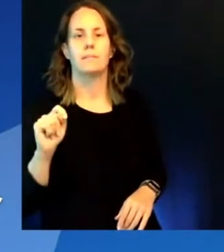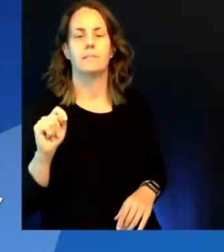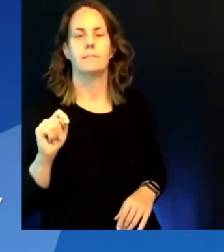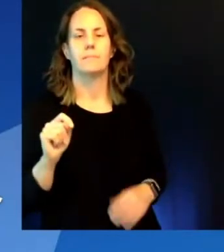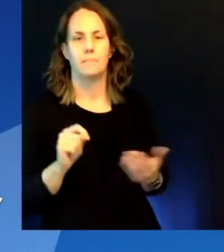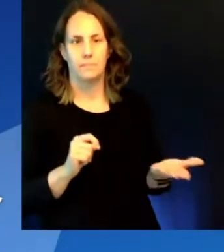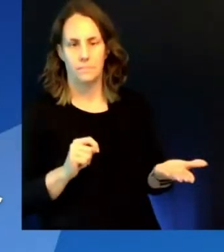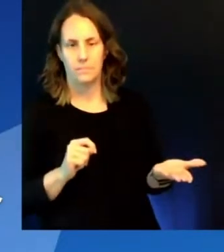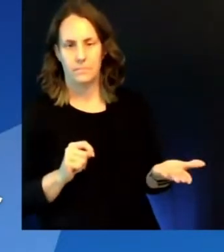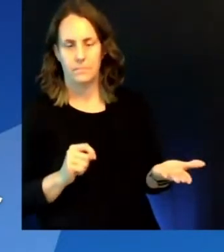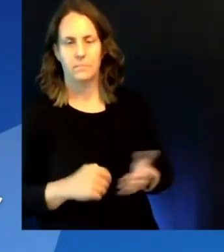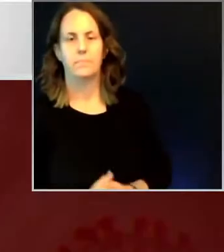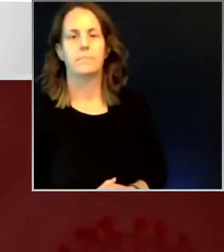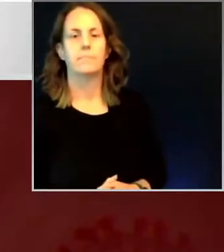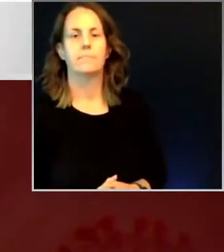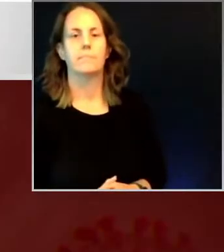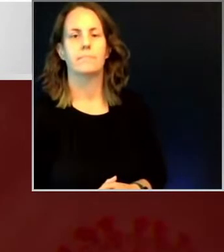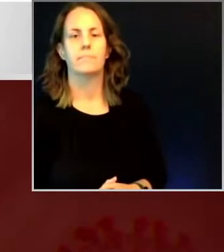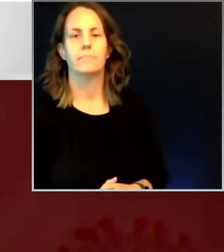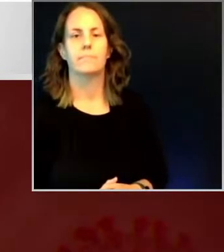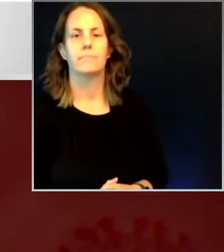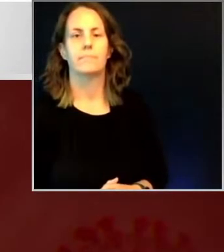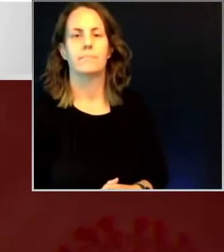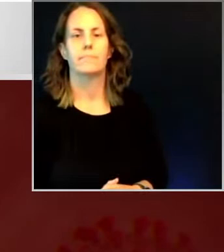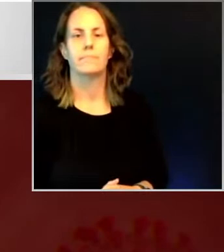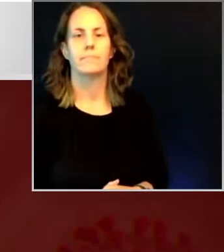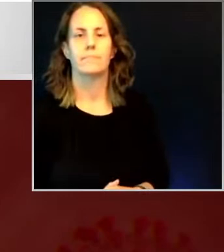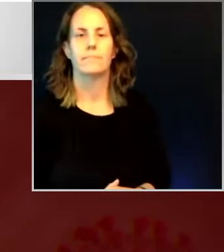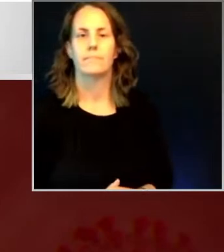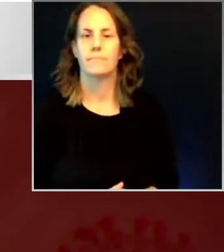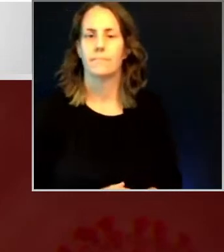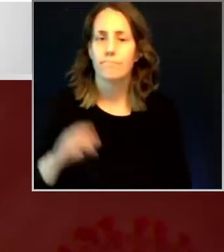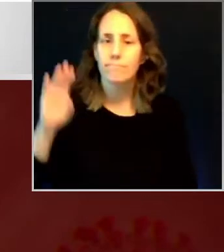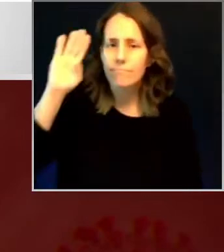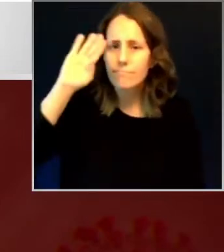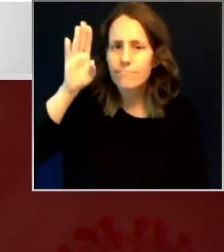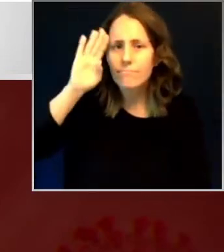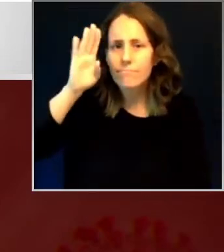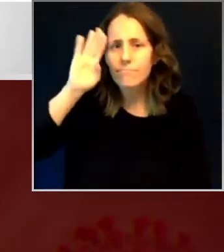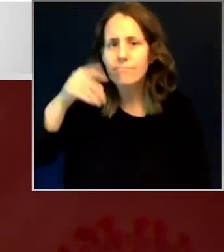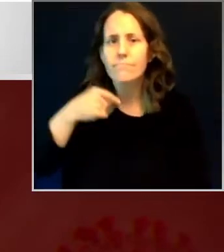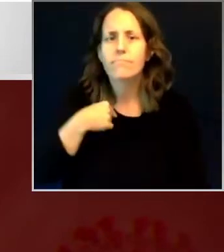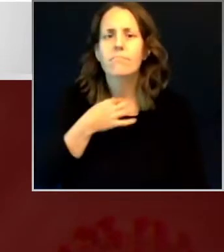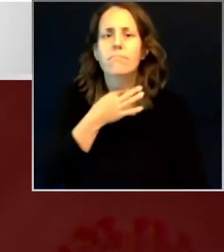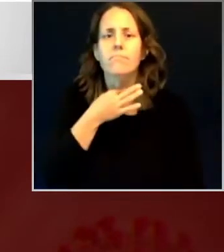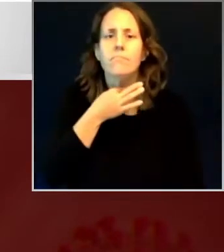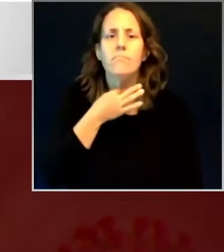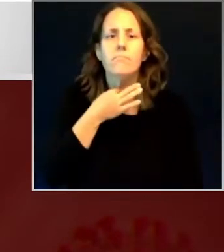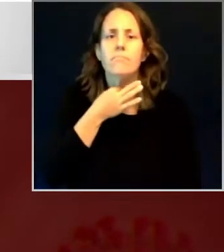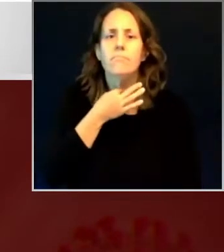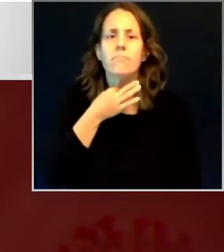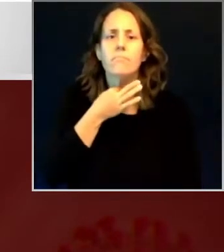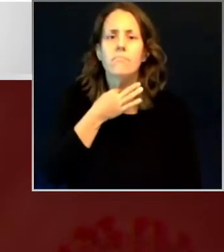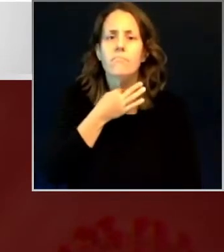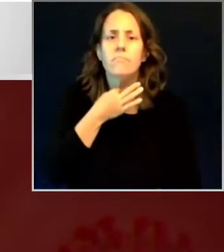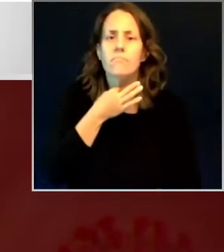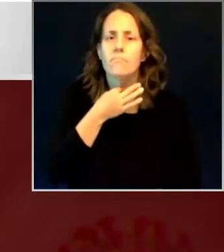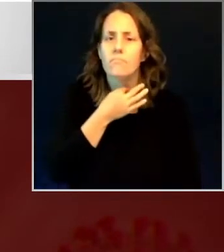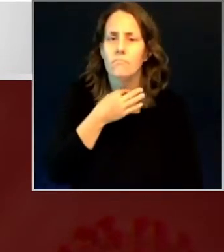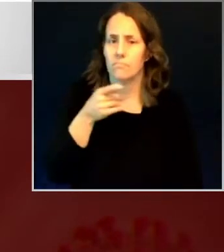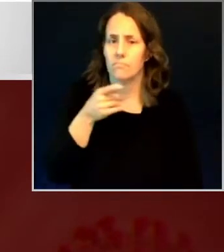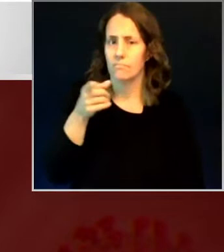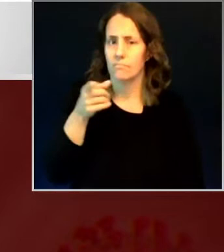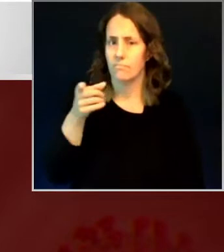Hi there. I am wondering if you are able to and have been tracking demographic data related